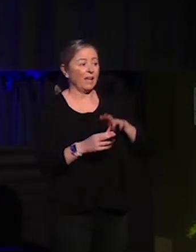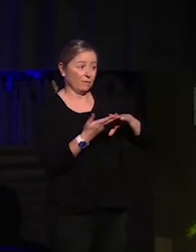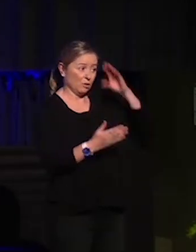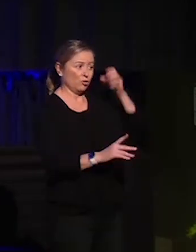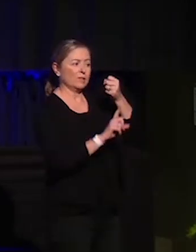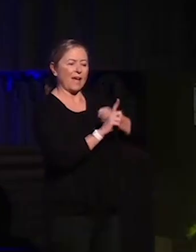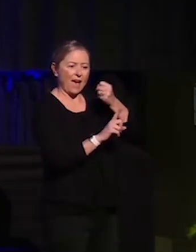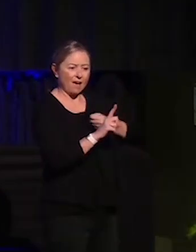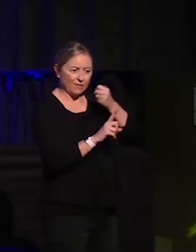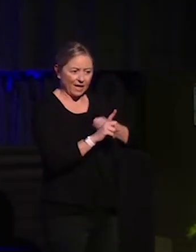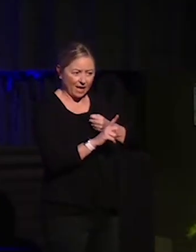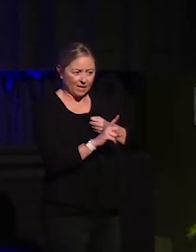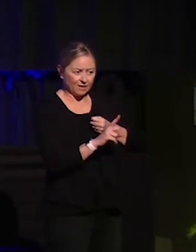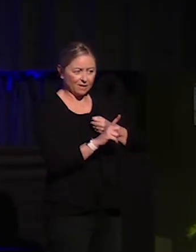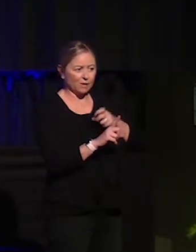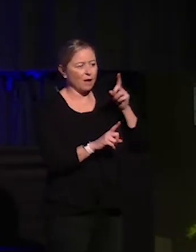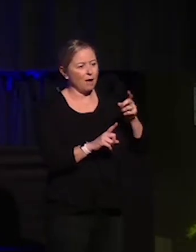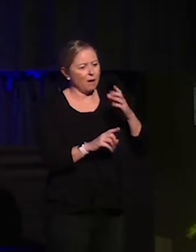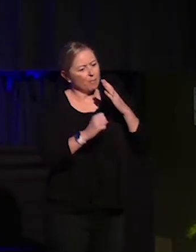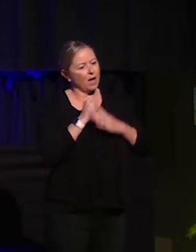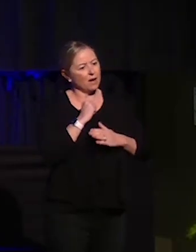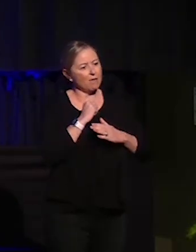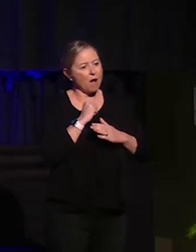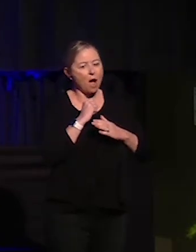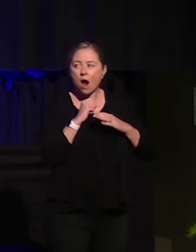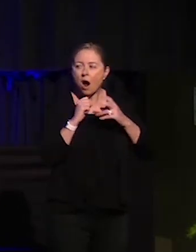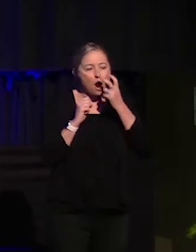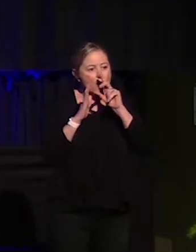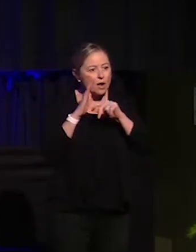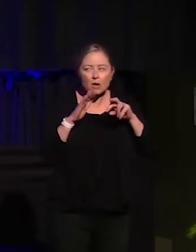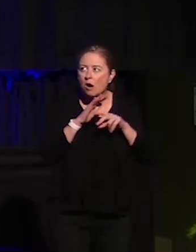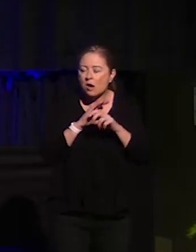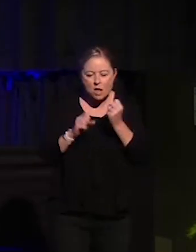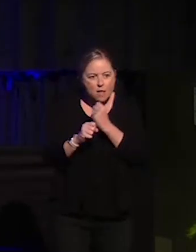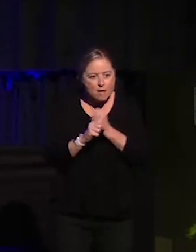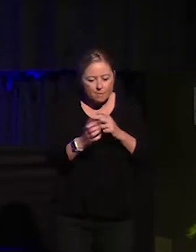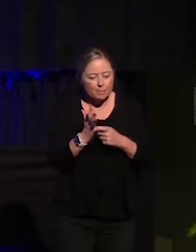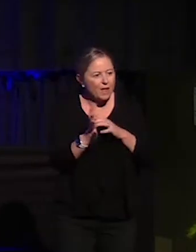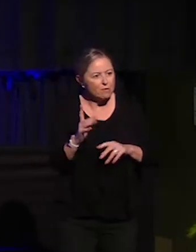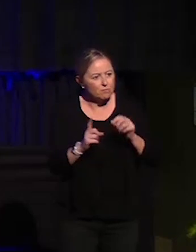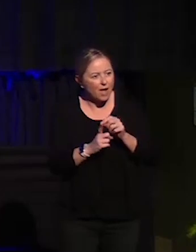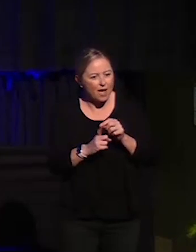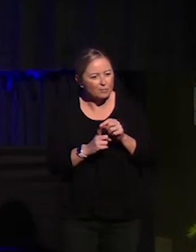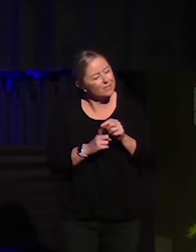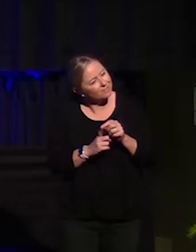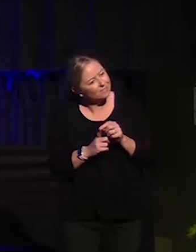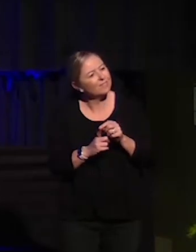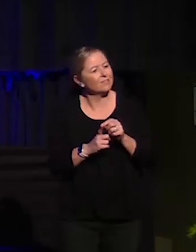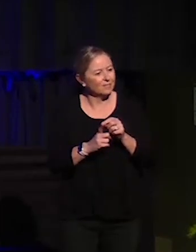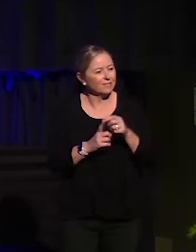needed without actually making the change, it may not be an iconic story, and who knows how long it would have taken for us to